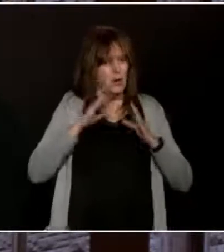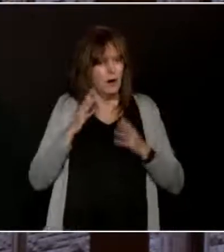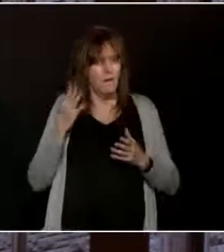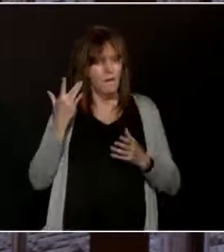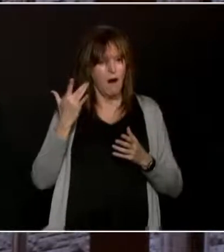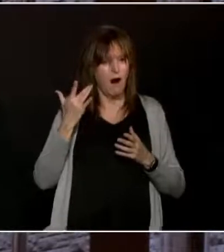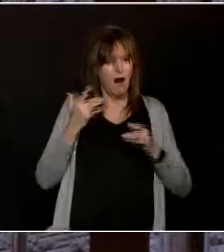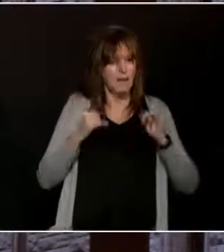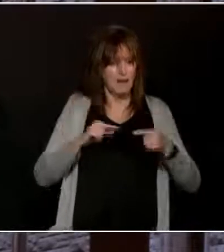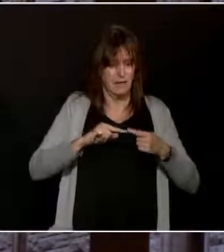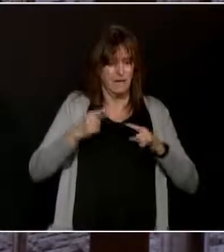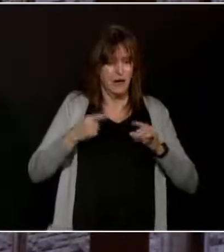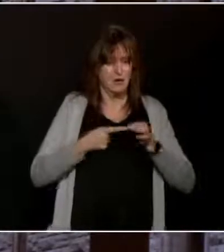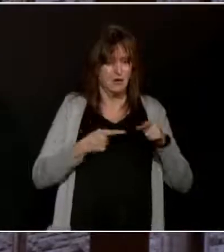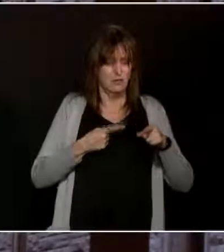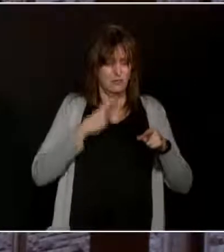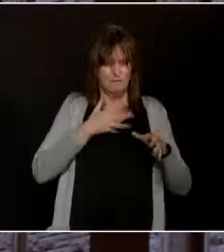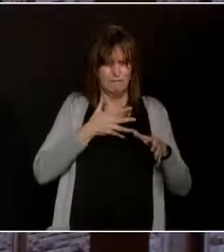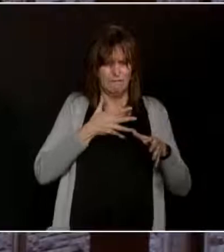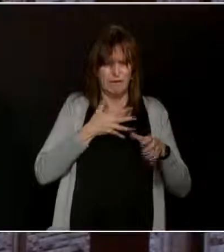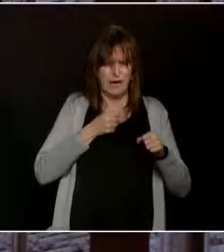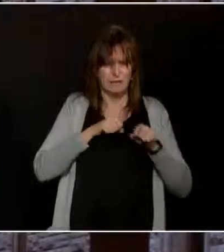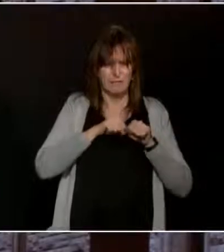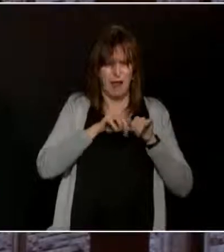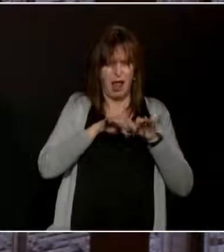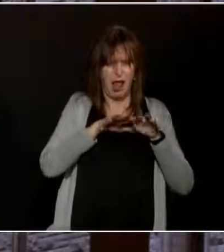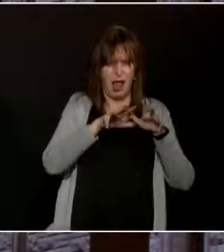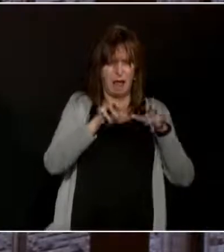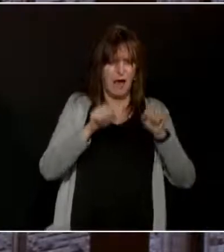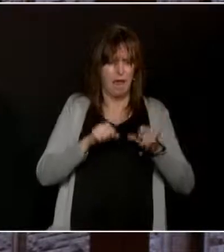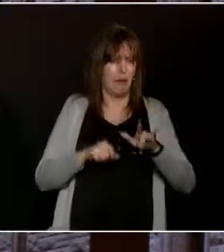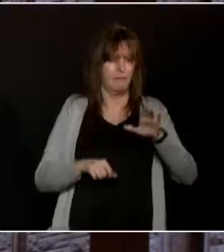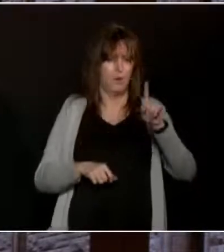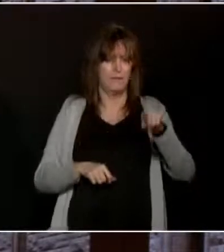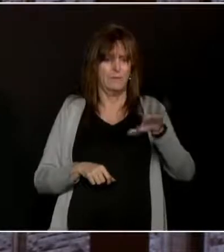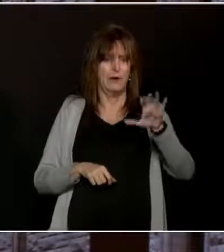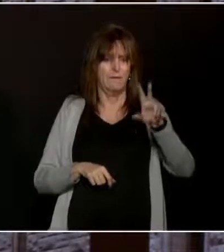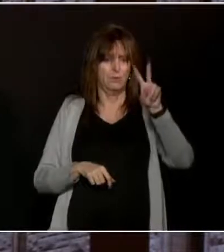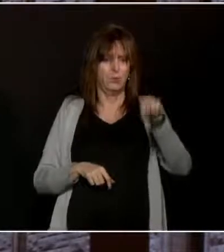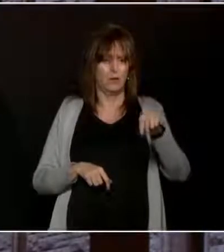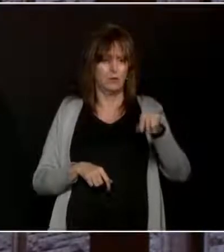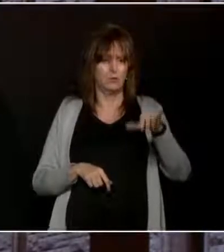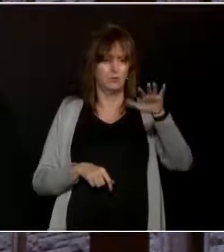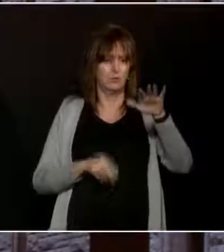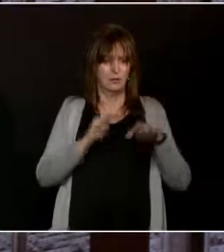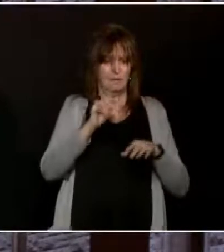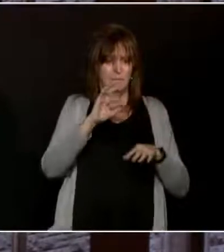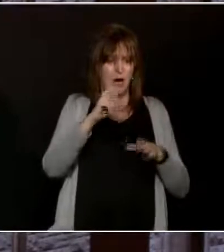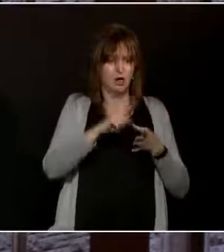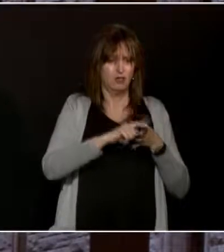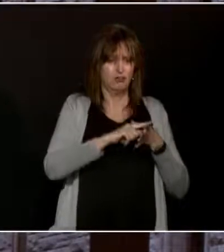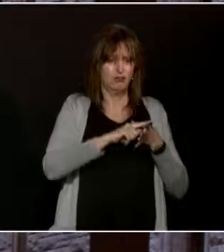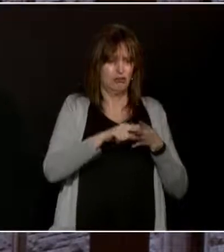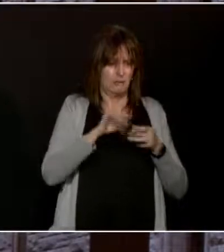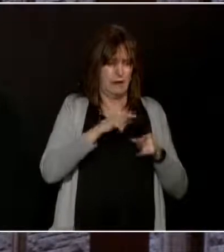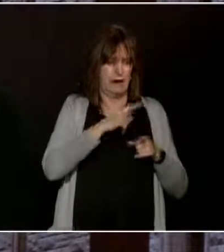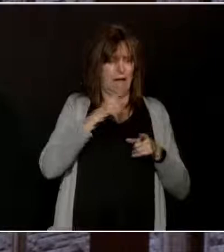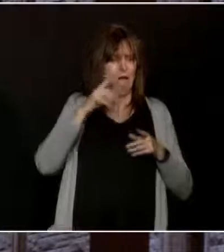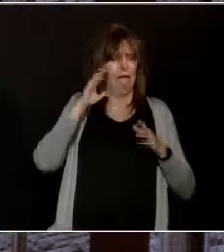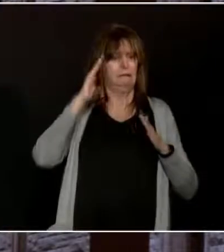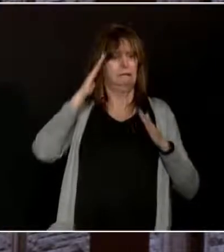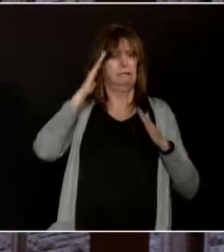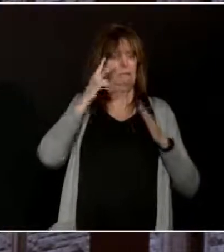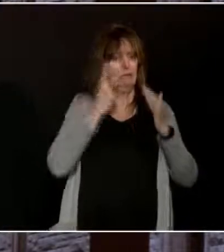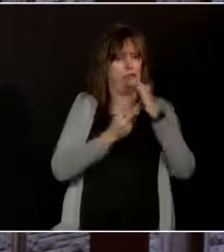other, and we'd be up to 1,500 to 2,000 cases by this first week in March. As a result, if you take these cases